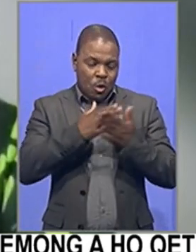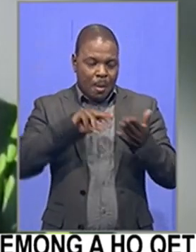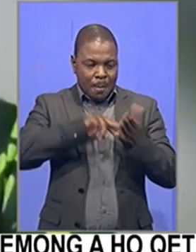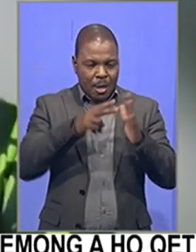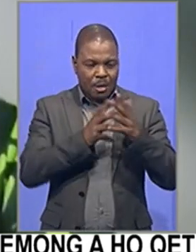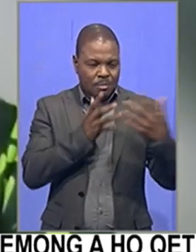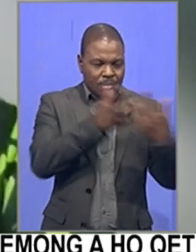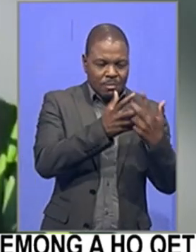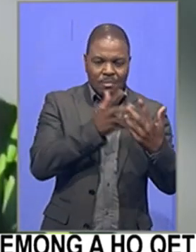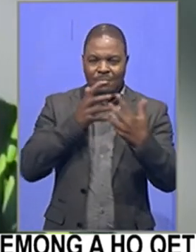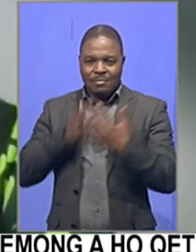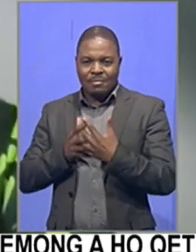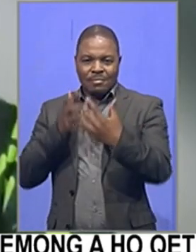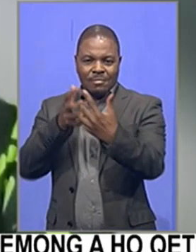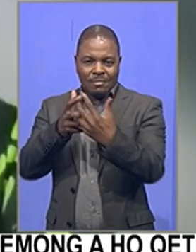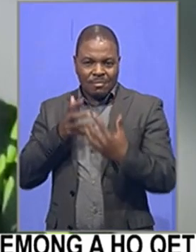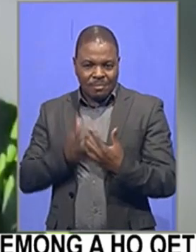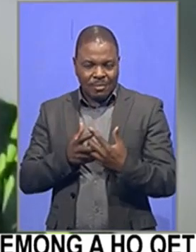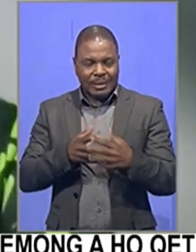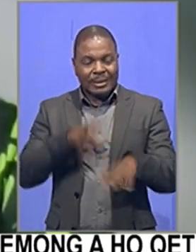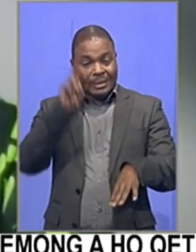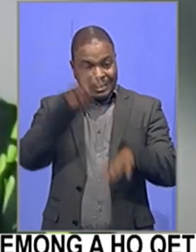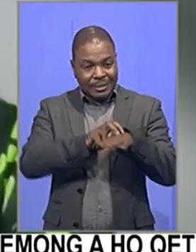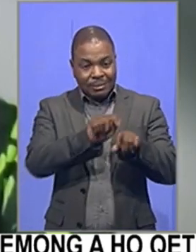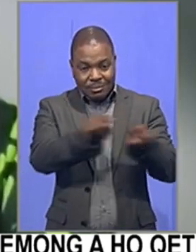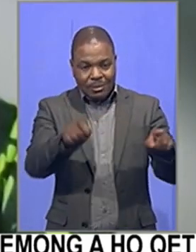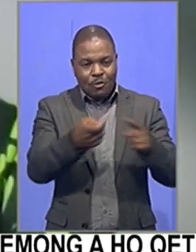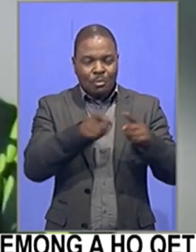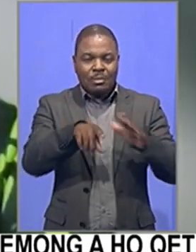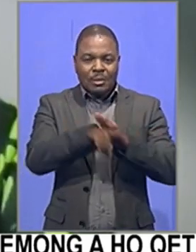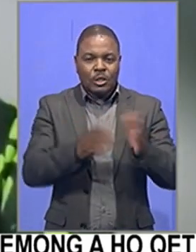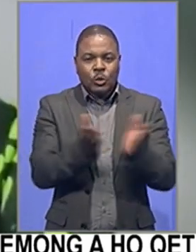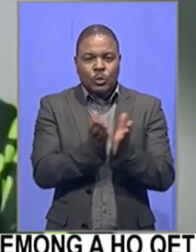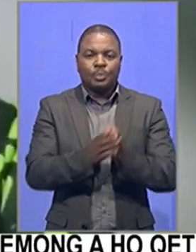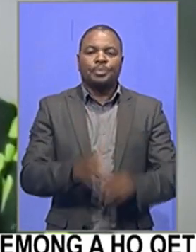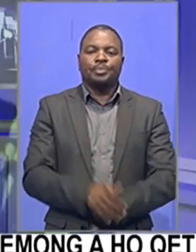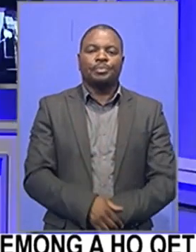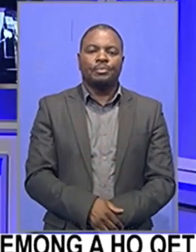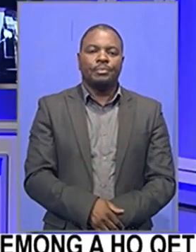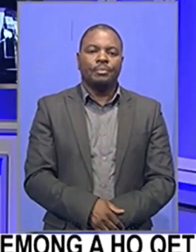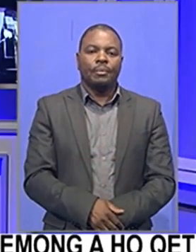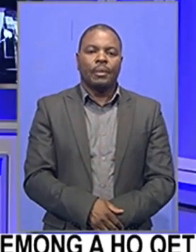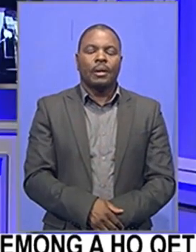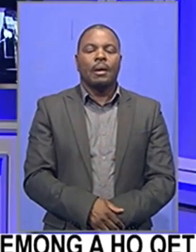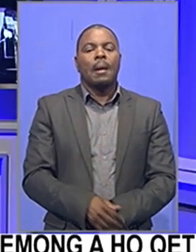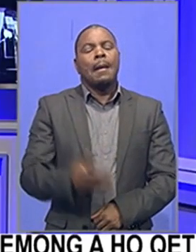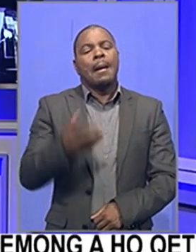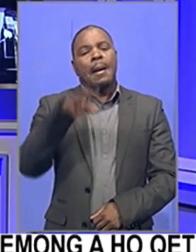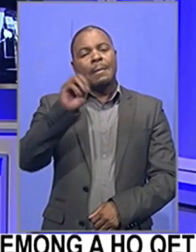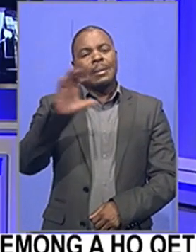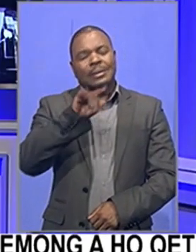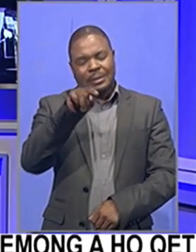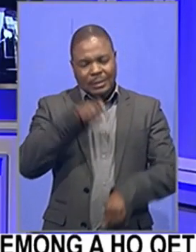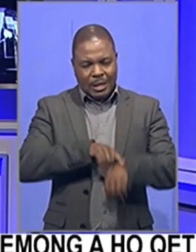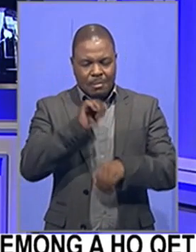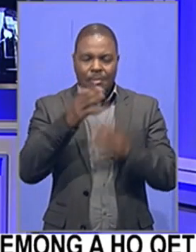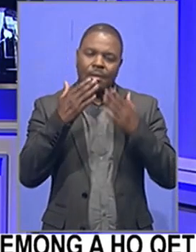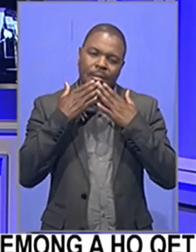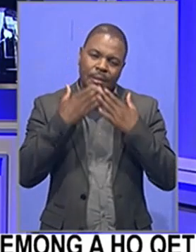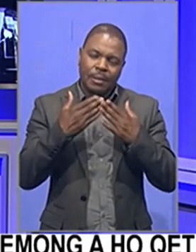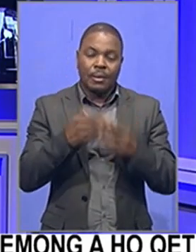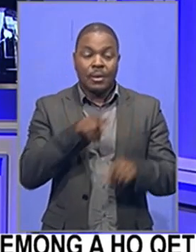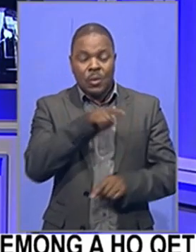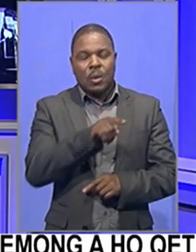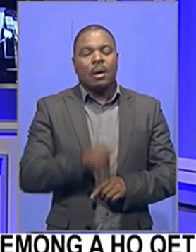rinakifokase to the direct needs zedi nyaka yangu modikuluho letona relewa holoka na kwea hau eo